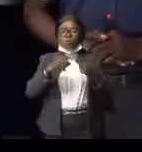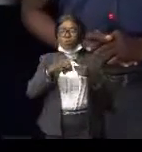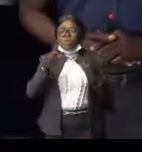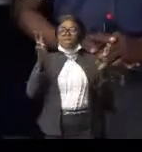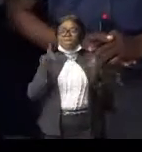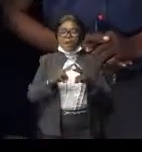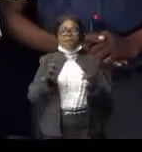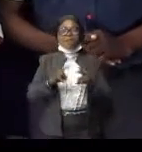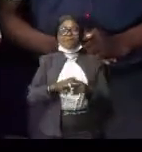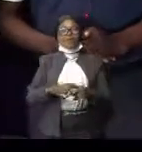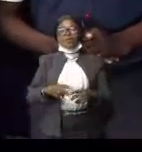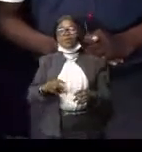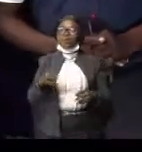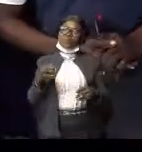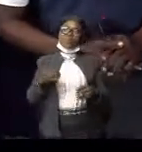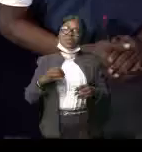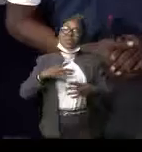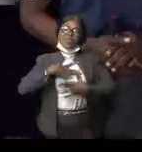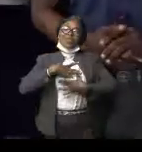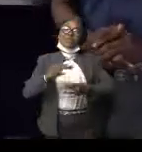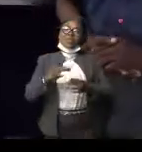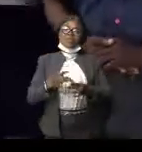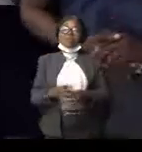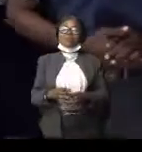looking forward to that. I'm expecting it too.